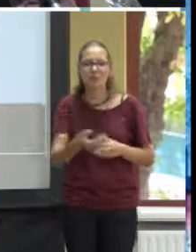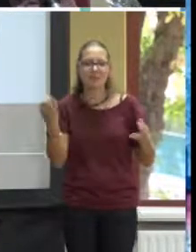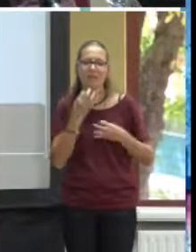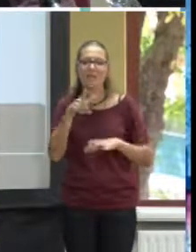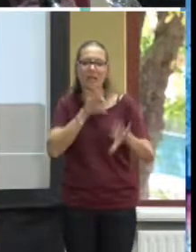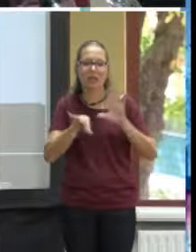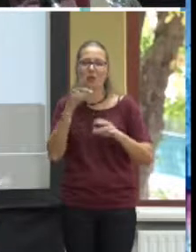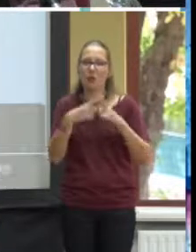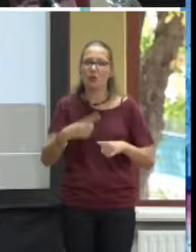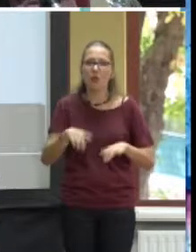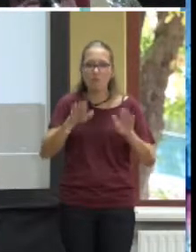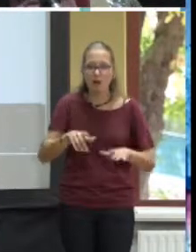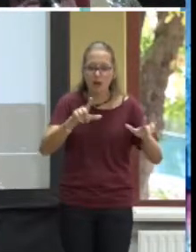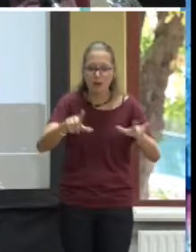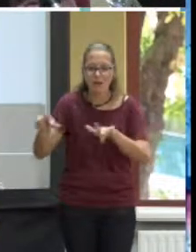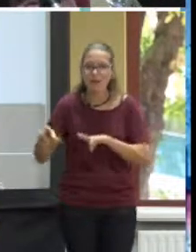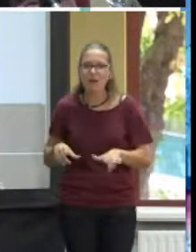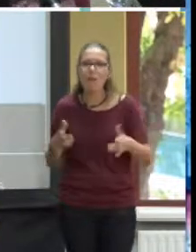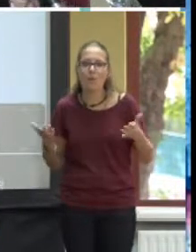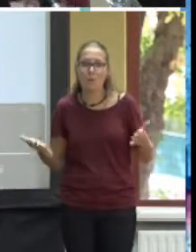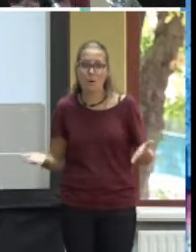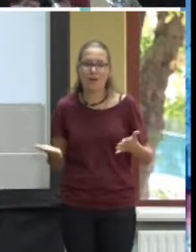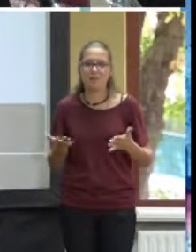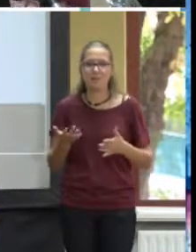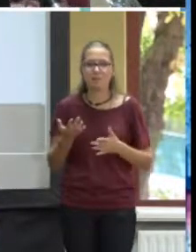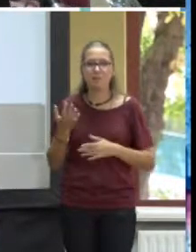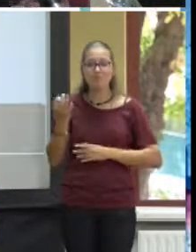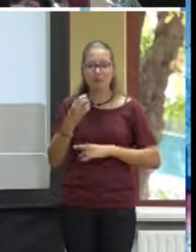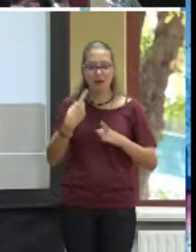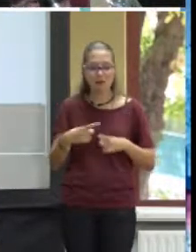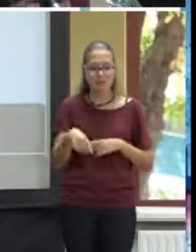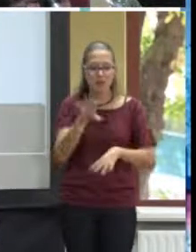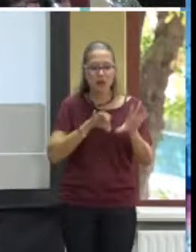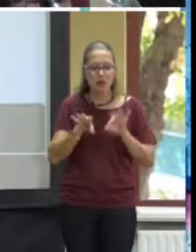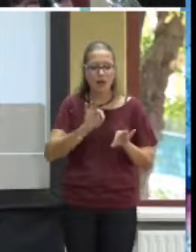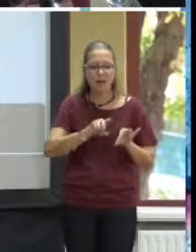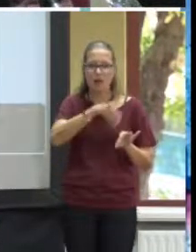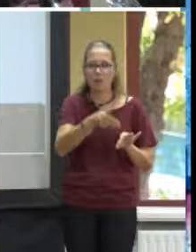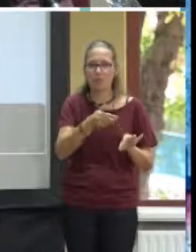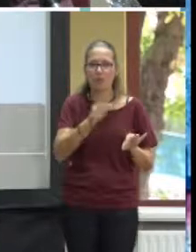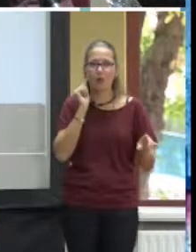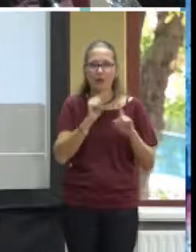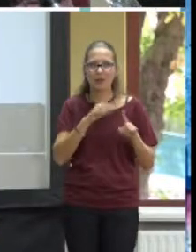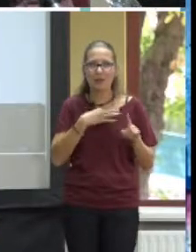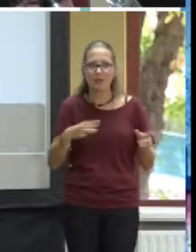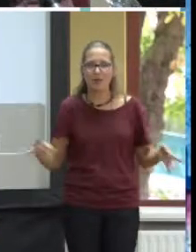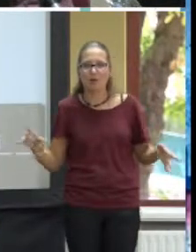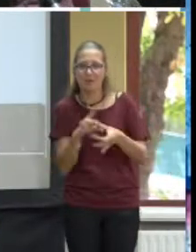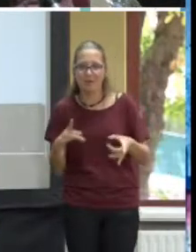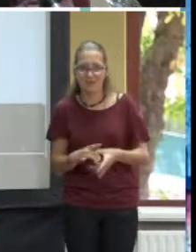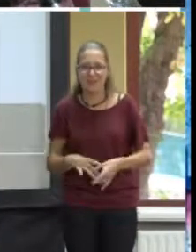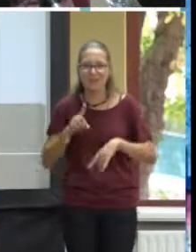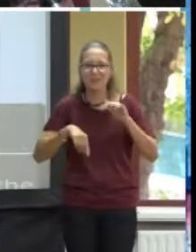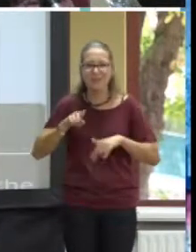to select the objects to be reproduced because they had to be significant for the ideas we were trying to convey in